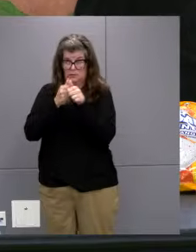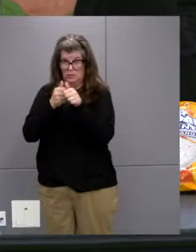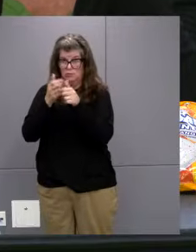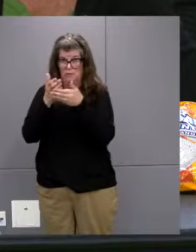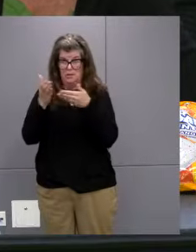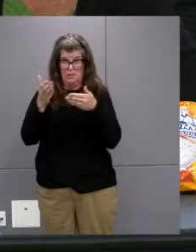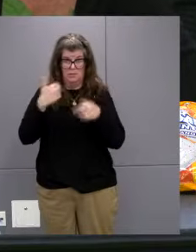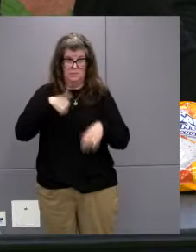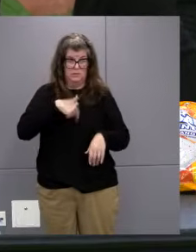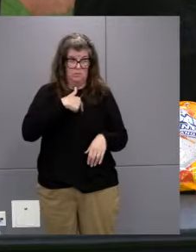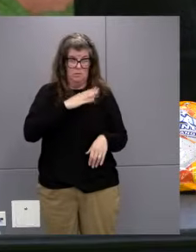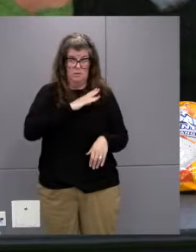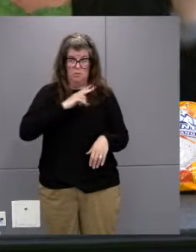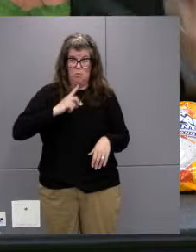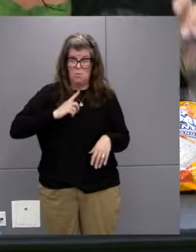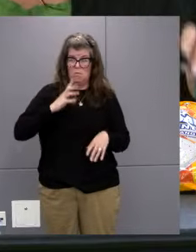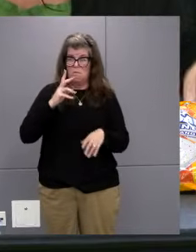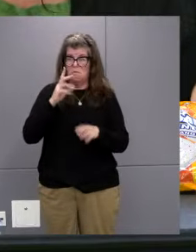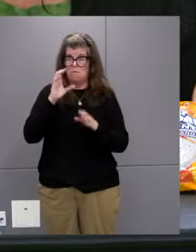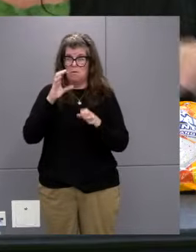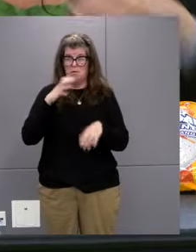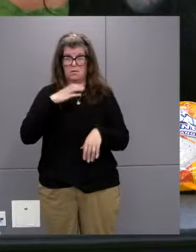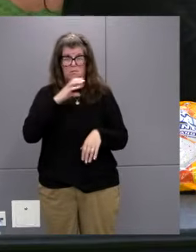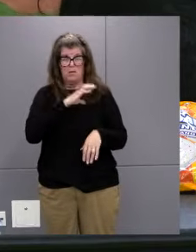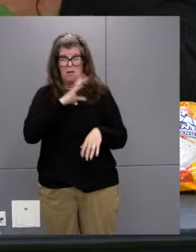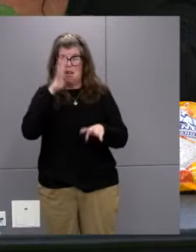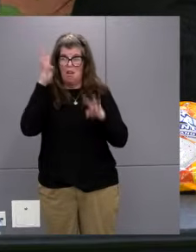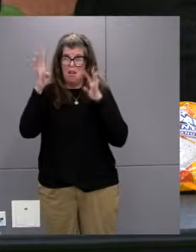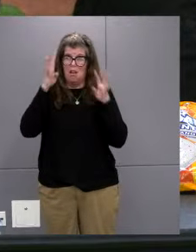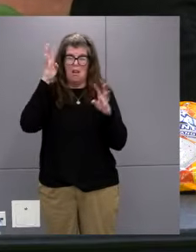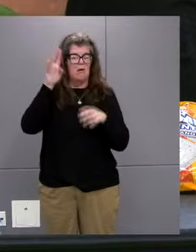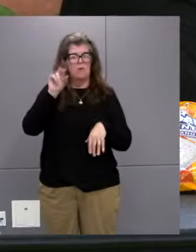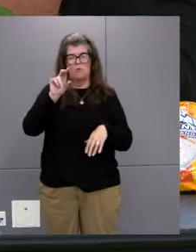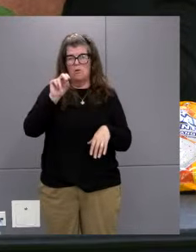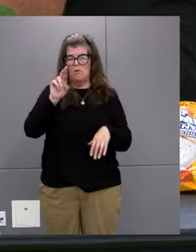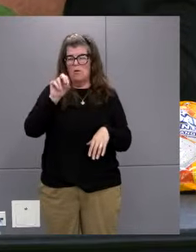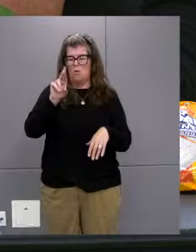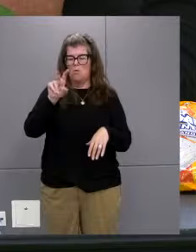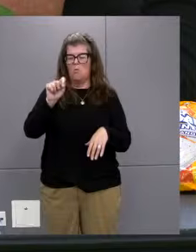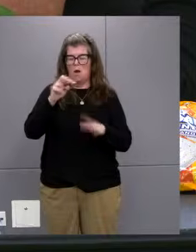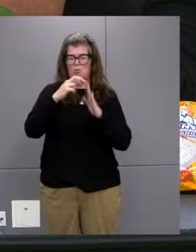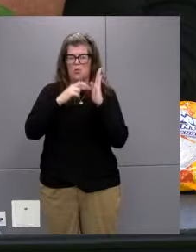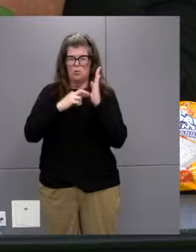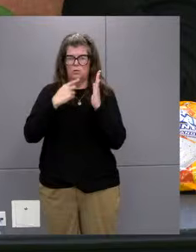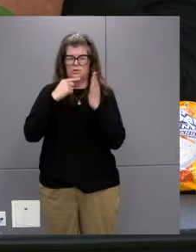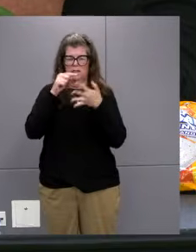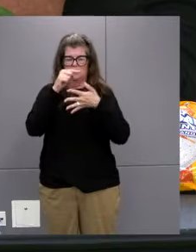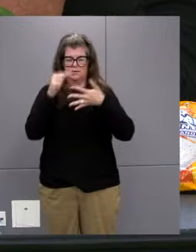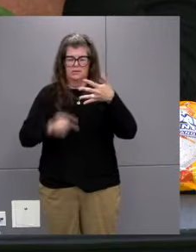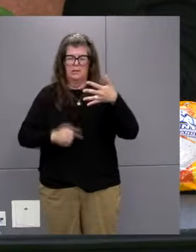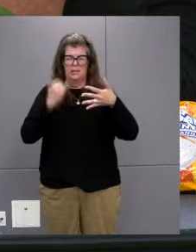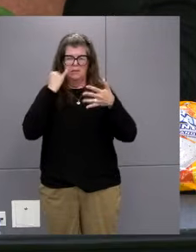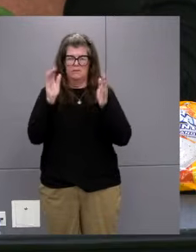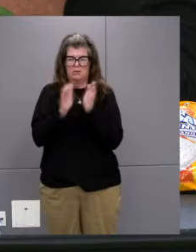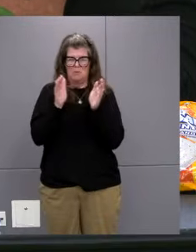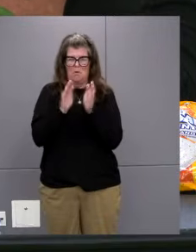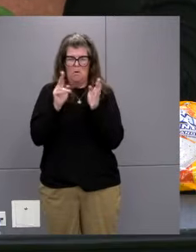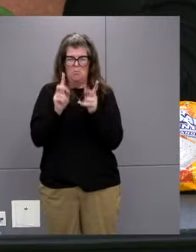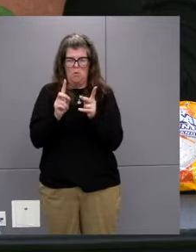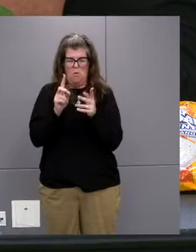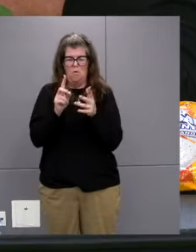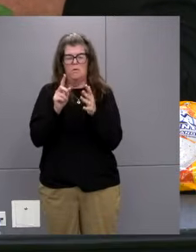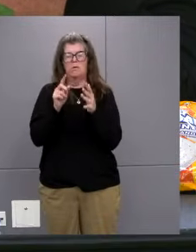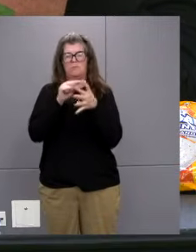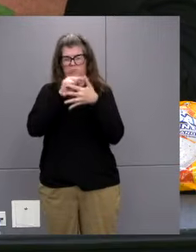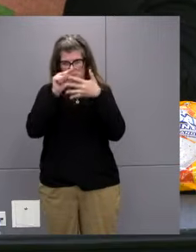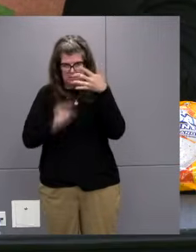committee came up with individually. That's what Robert's Rules of Order says. If you're going to be a small board, these 6 things are